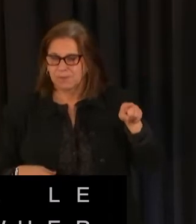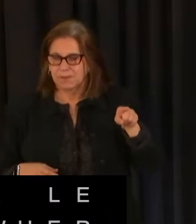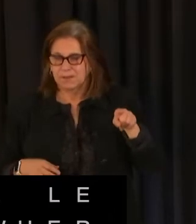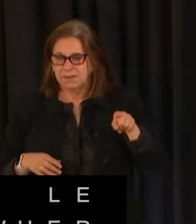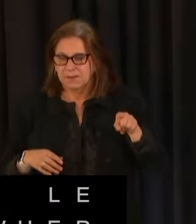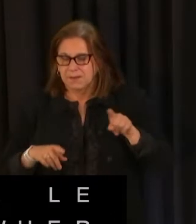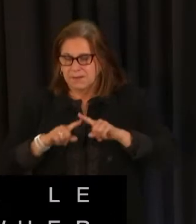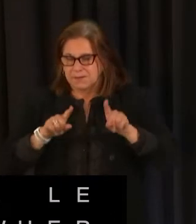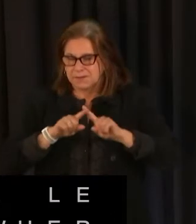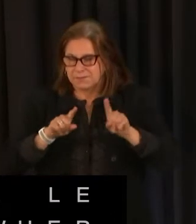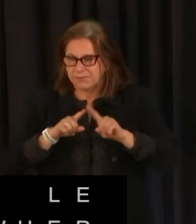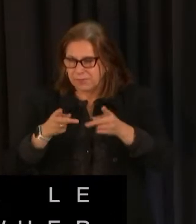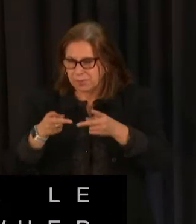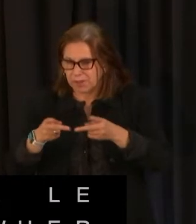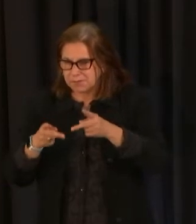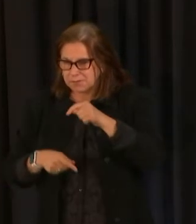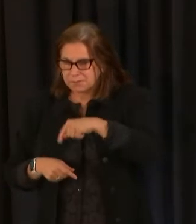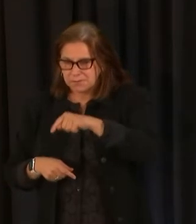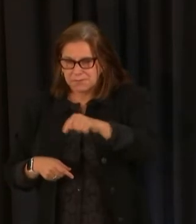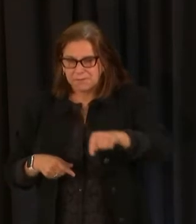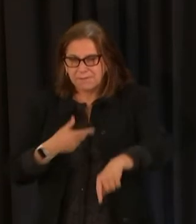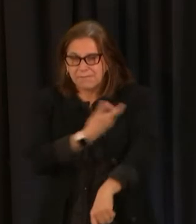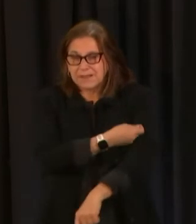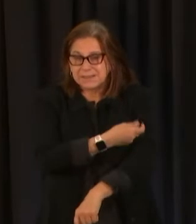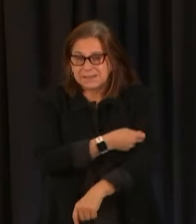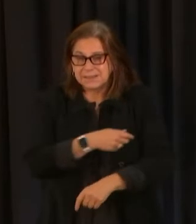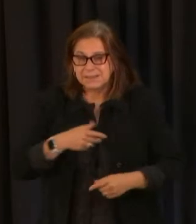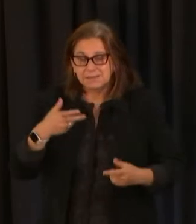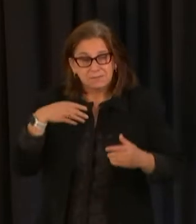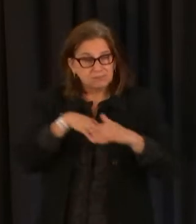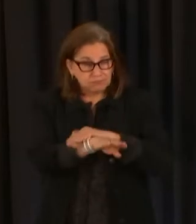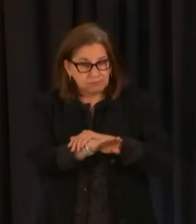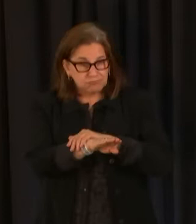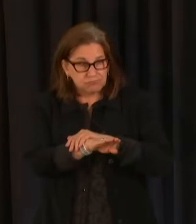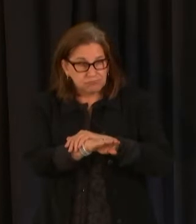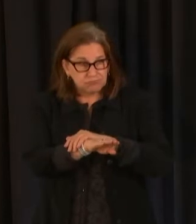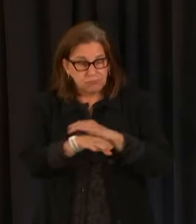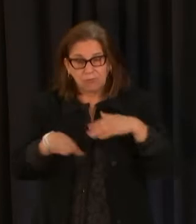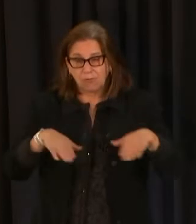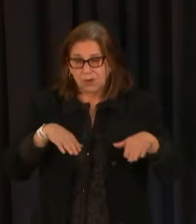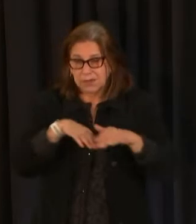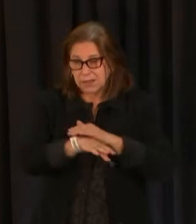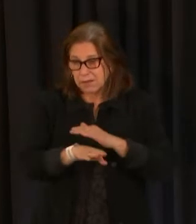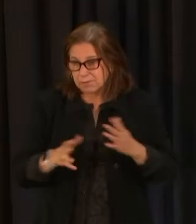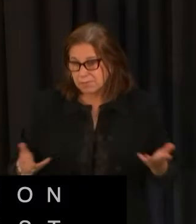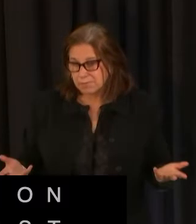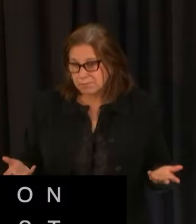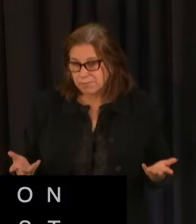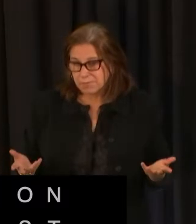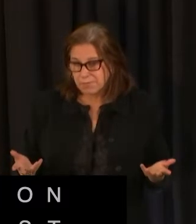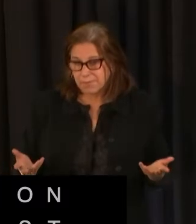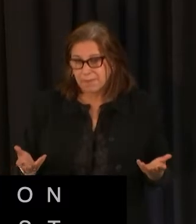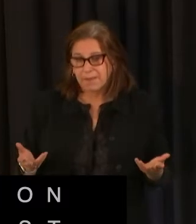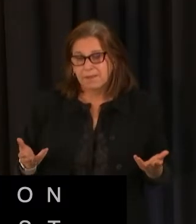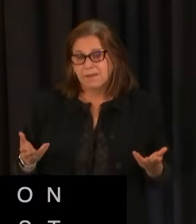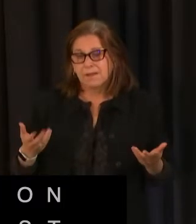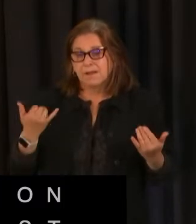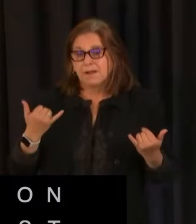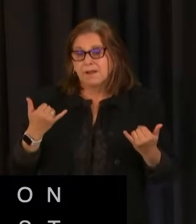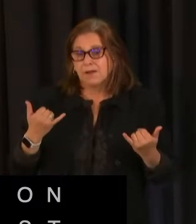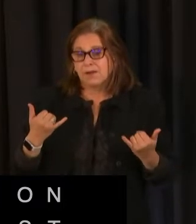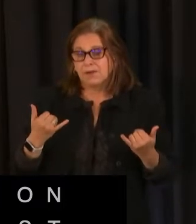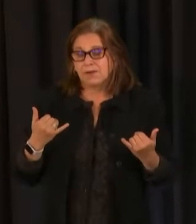sites for walking up, which last week we talked about with DC Health that residents over the